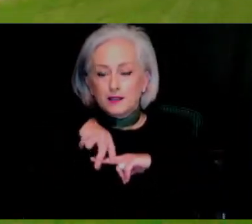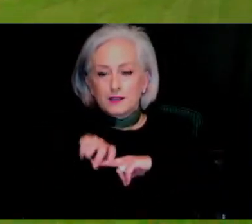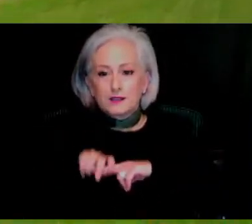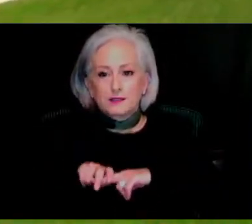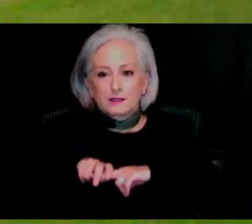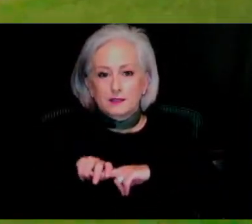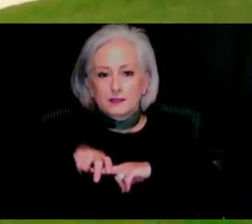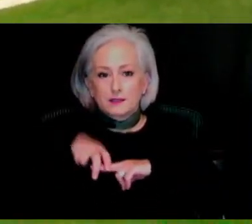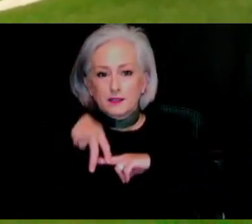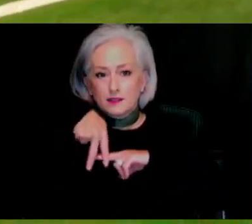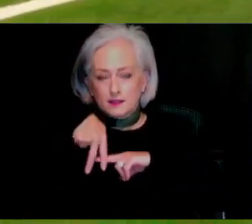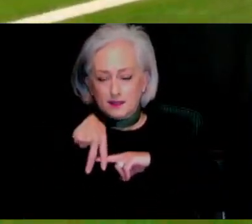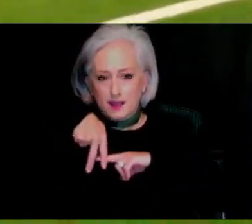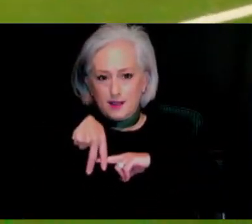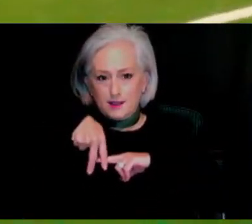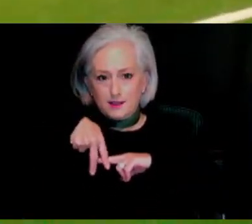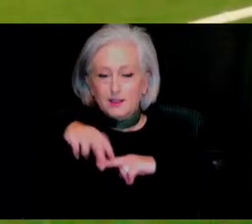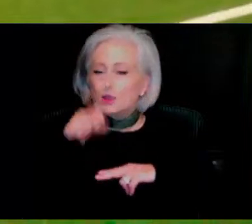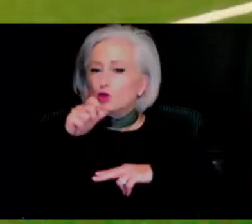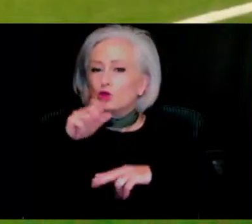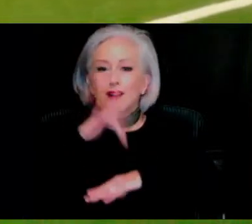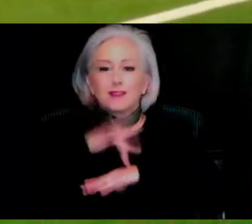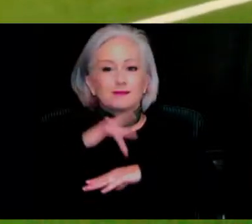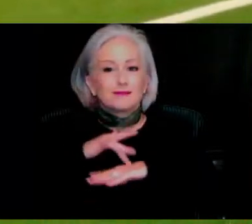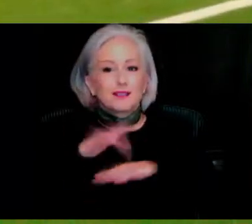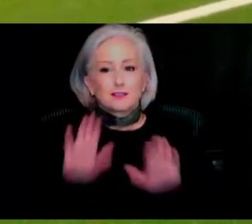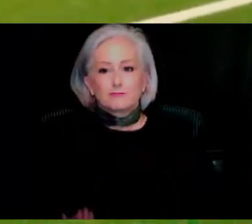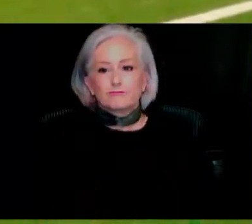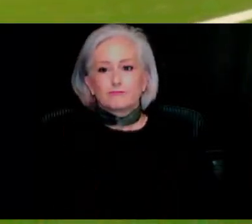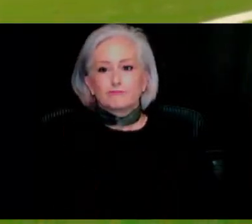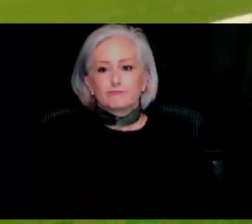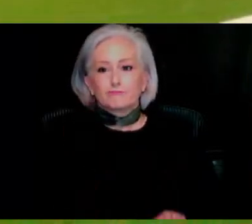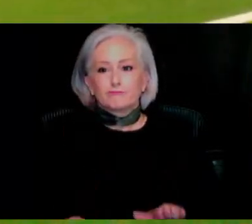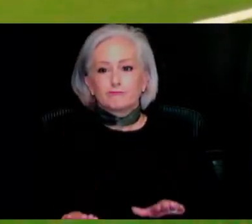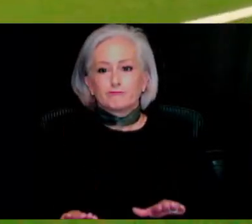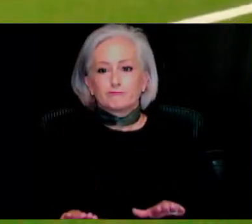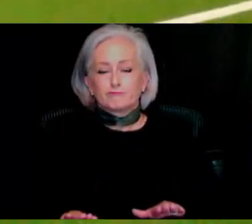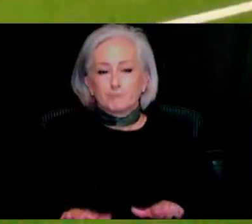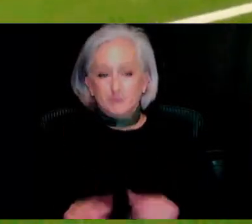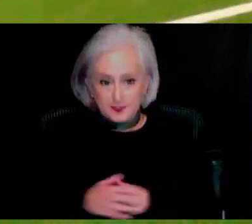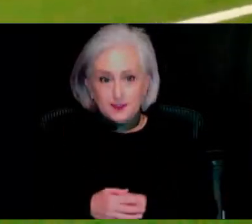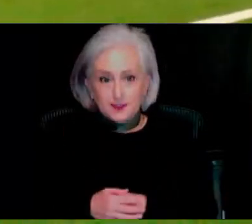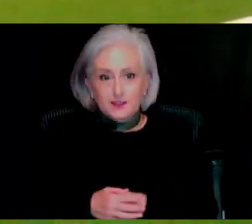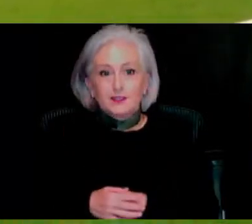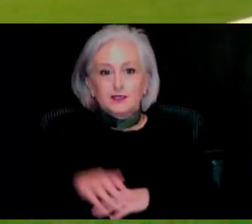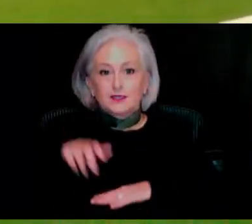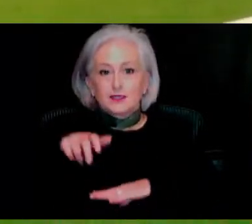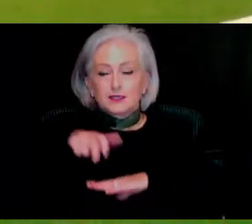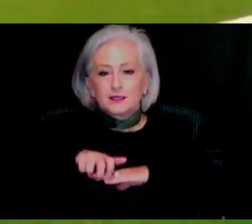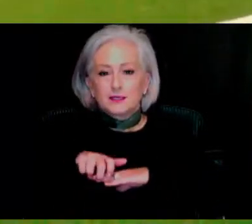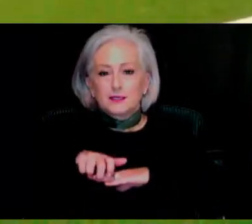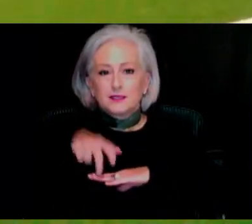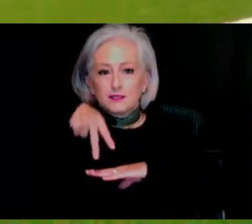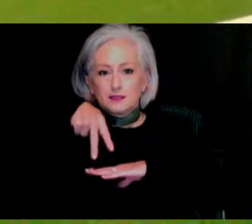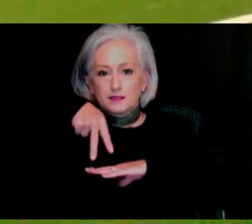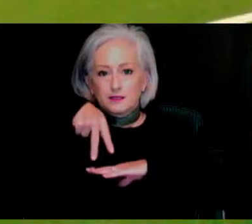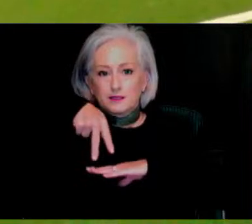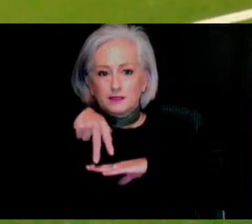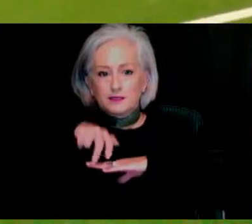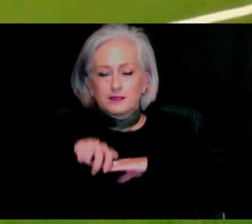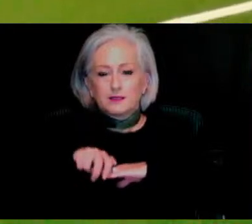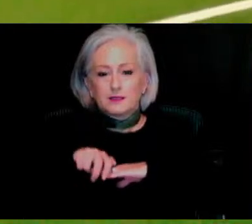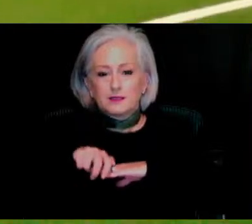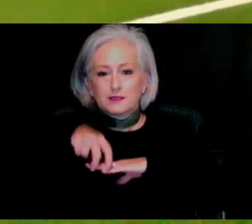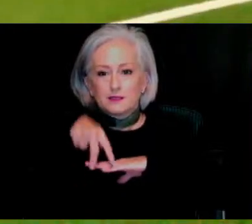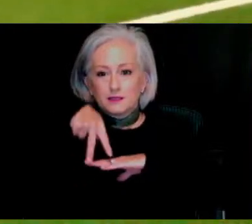using your hands on your thighs. You want to stand and then just sit, just barely tap your tush to that couch cushion and then drive out of